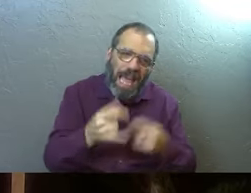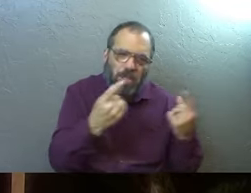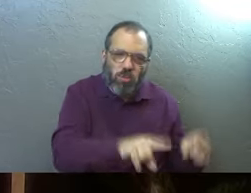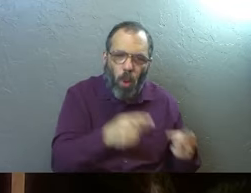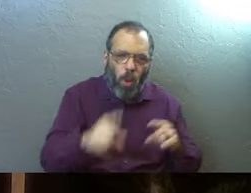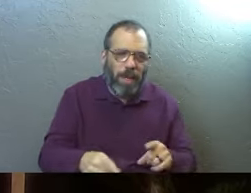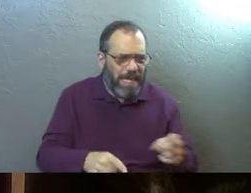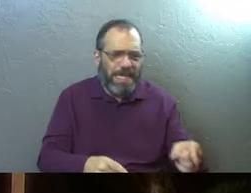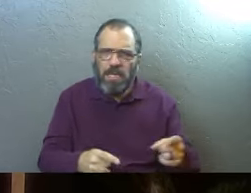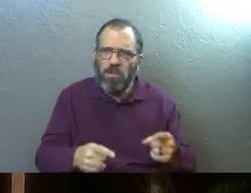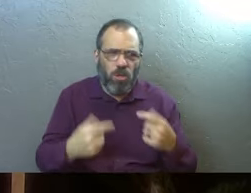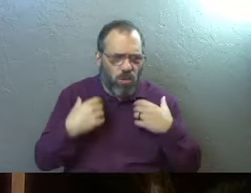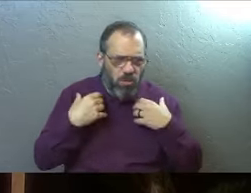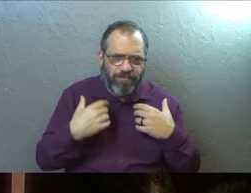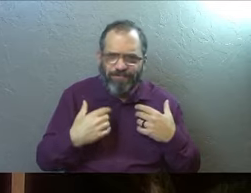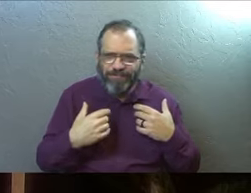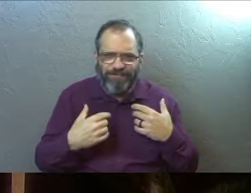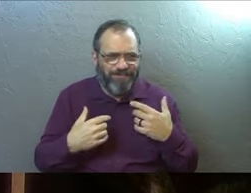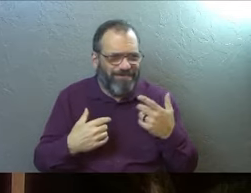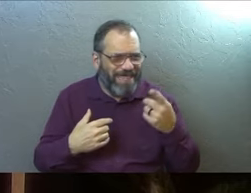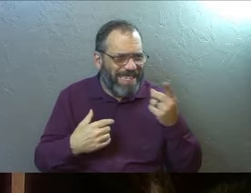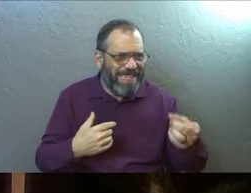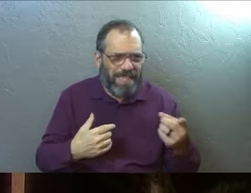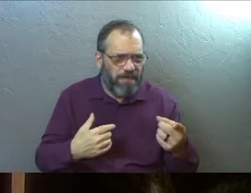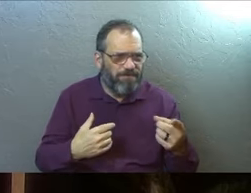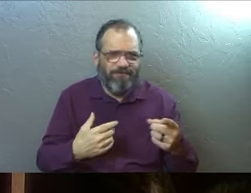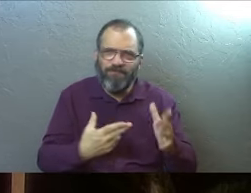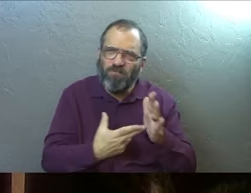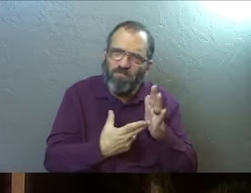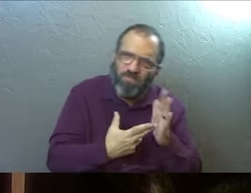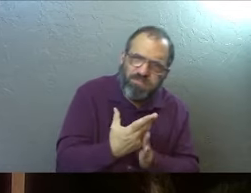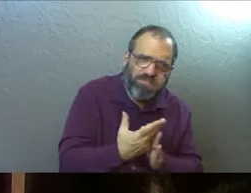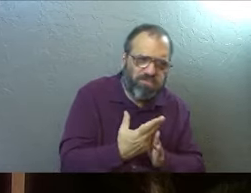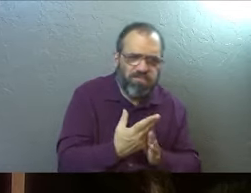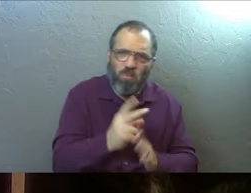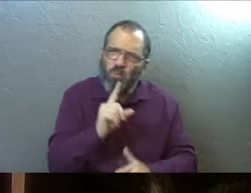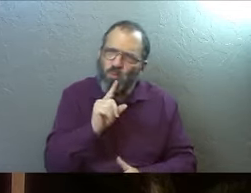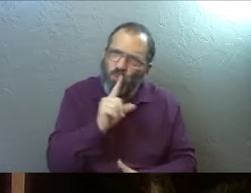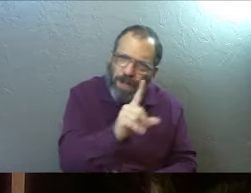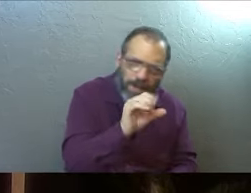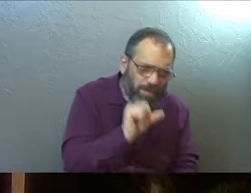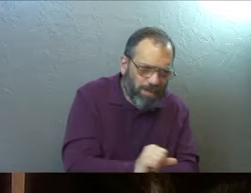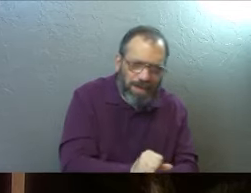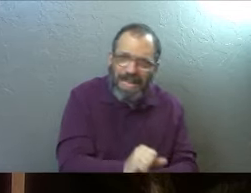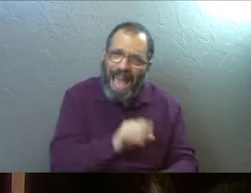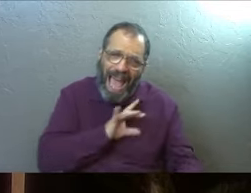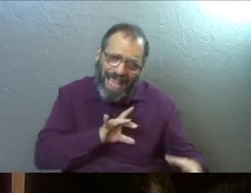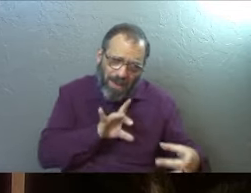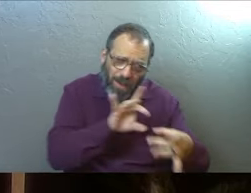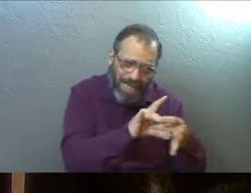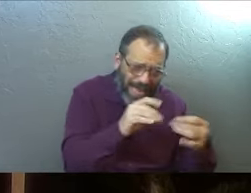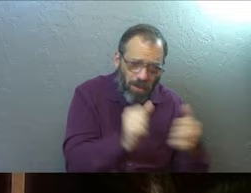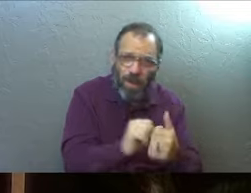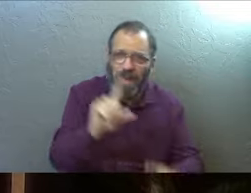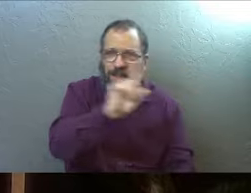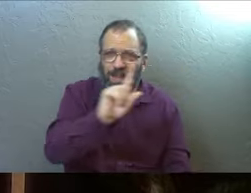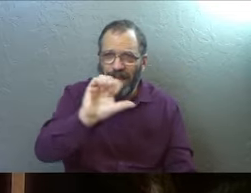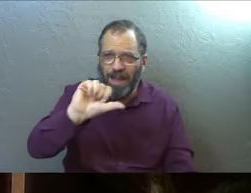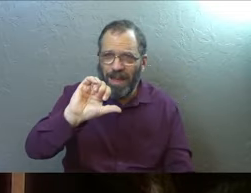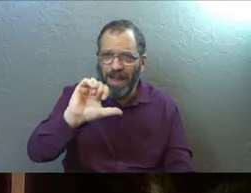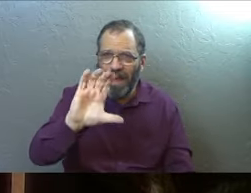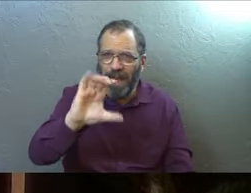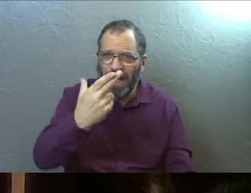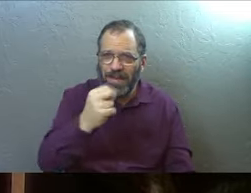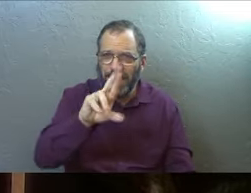He's so solid because he's not solid. He's so real. I can relate. But I